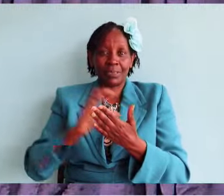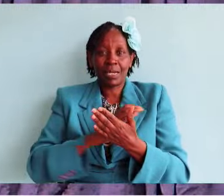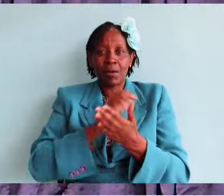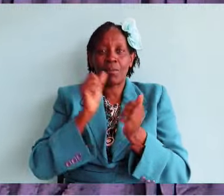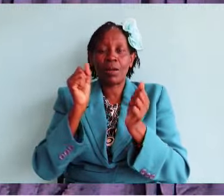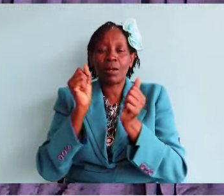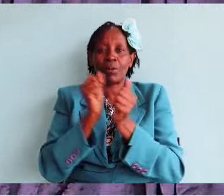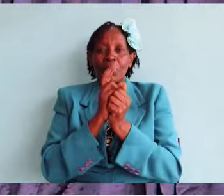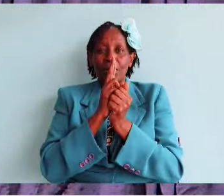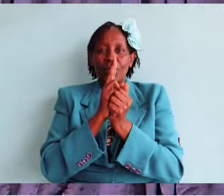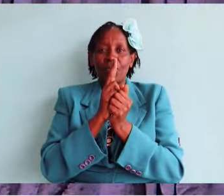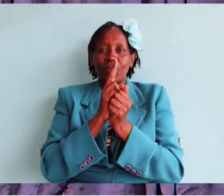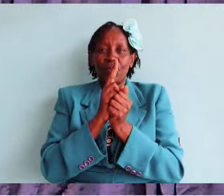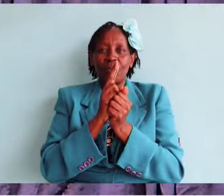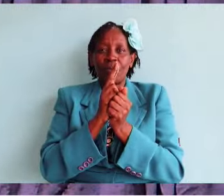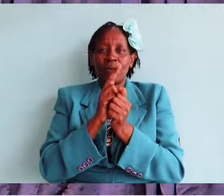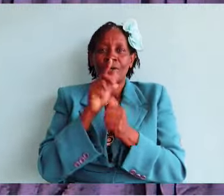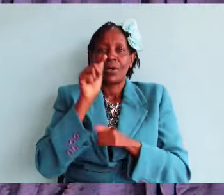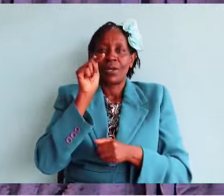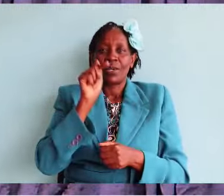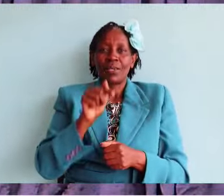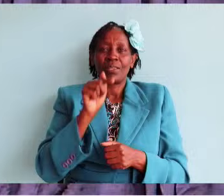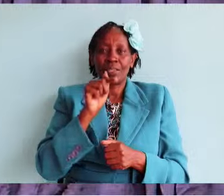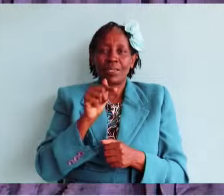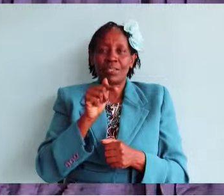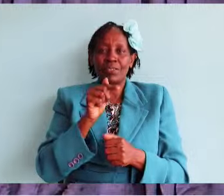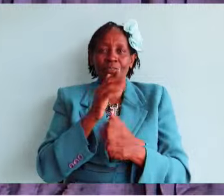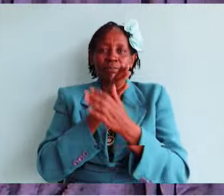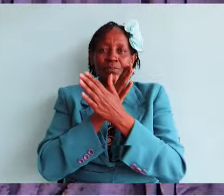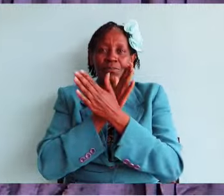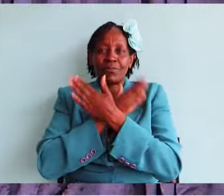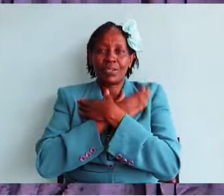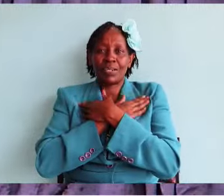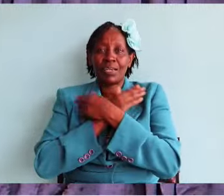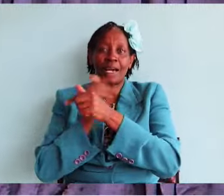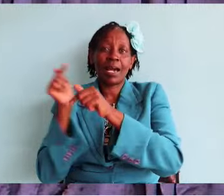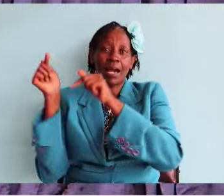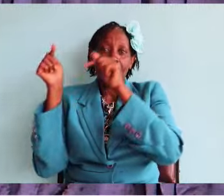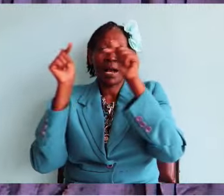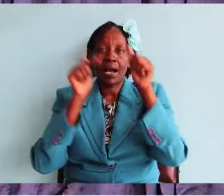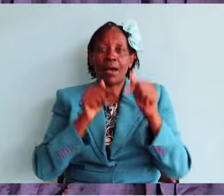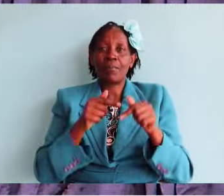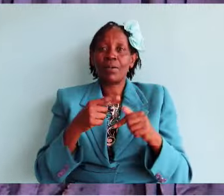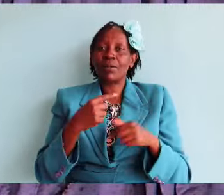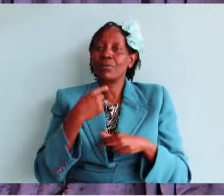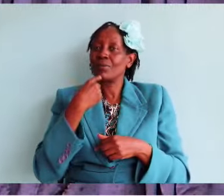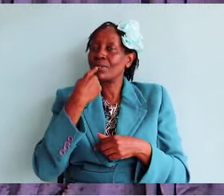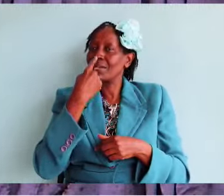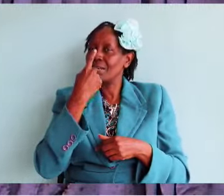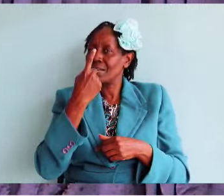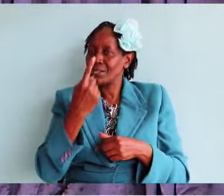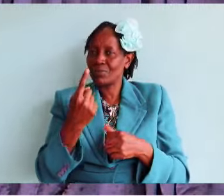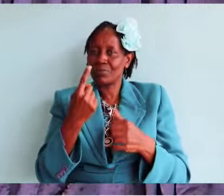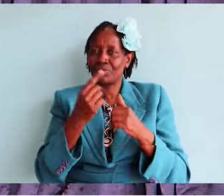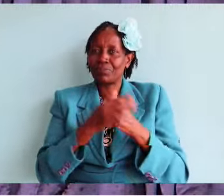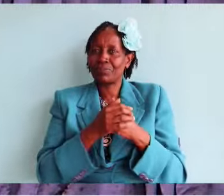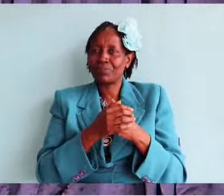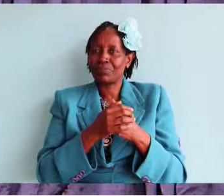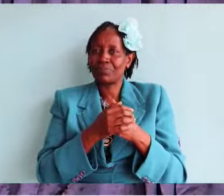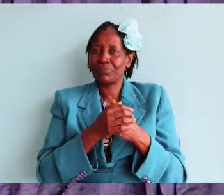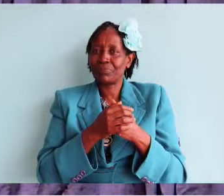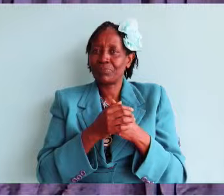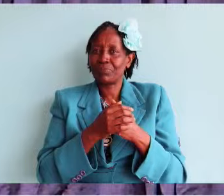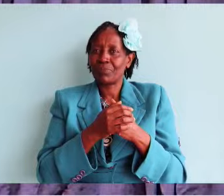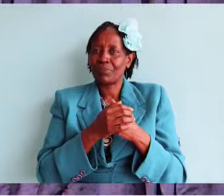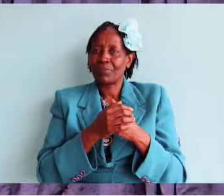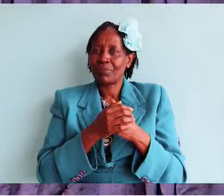this phrase is coming just to tell you that it is not Gideon's